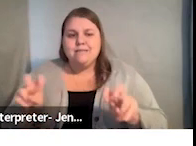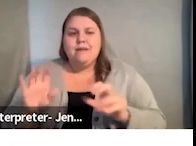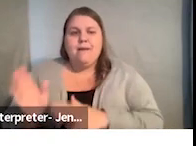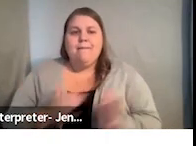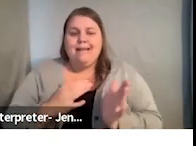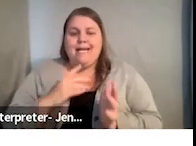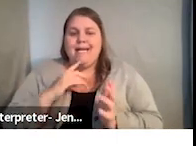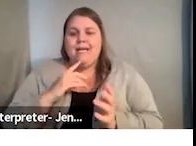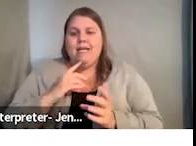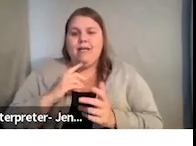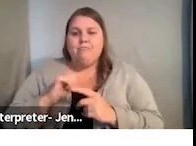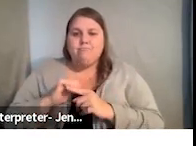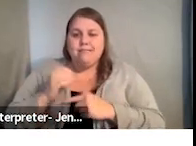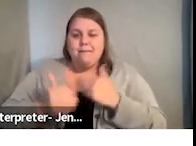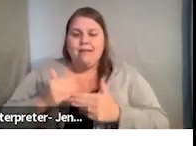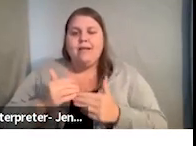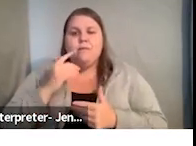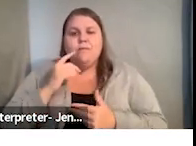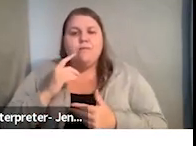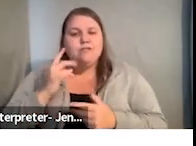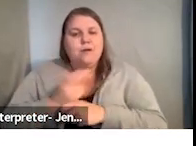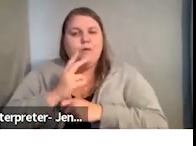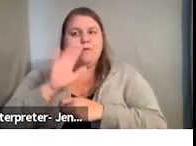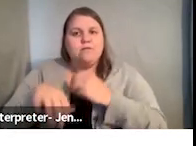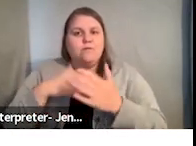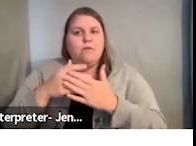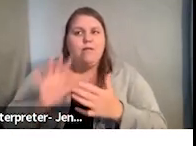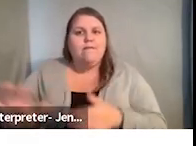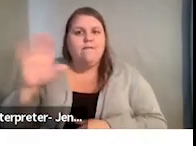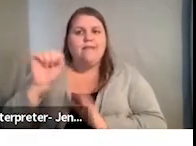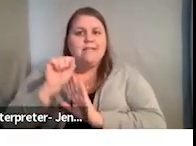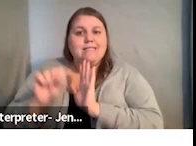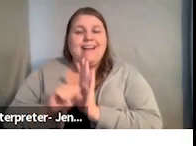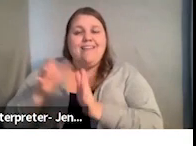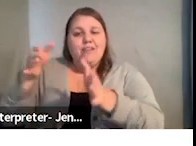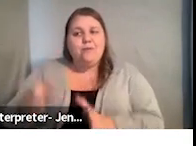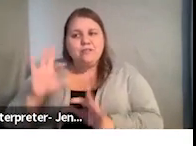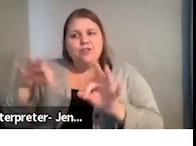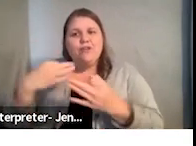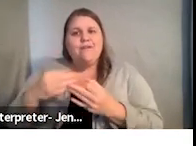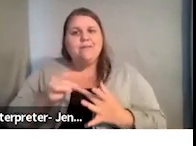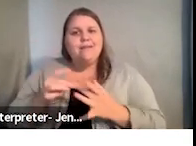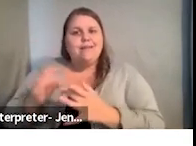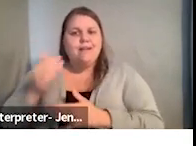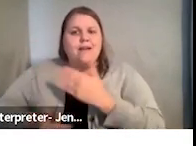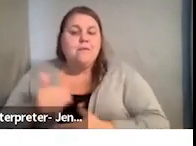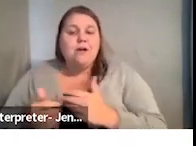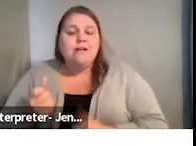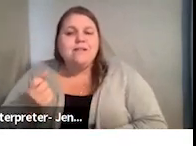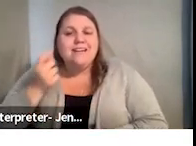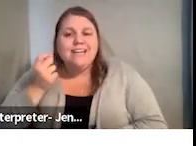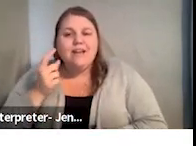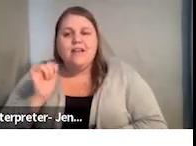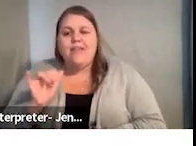to be used throughout the state. The person and their family drives the planning process. And really, it's just